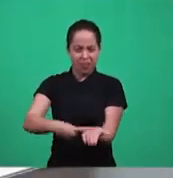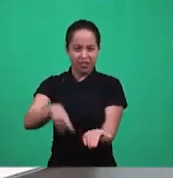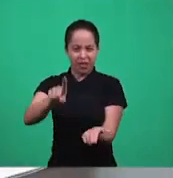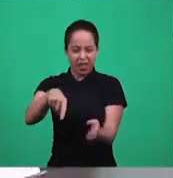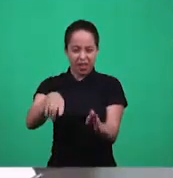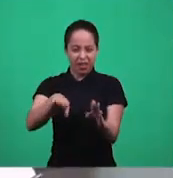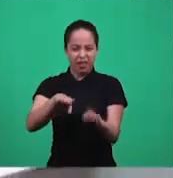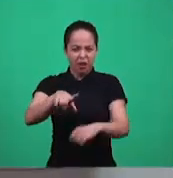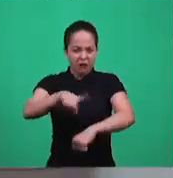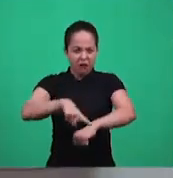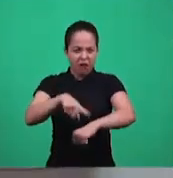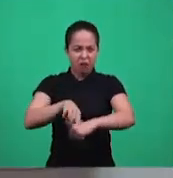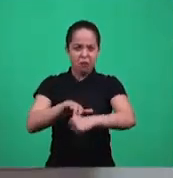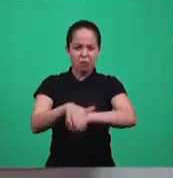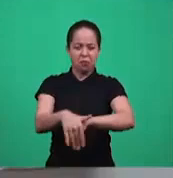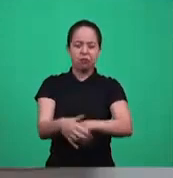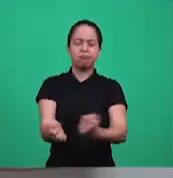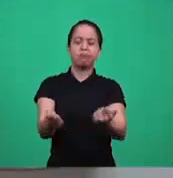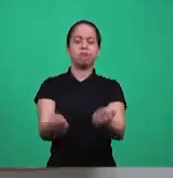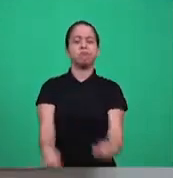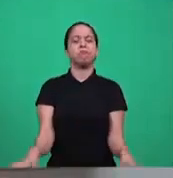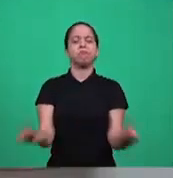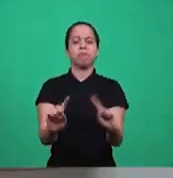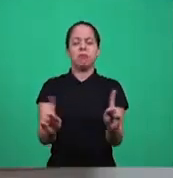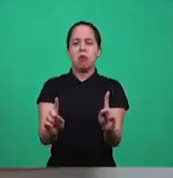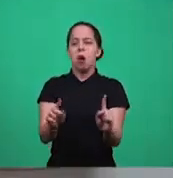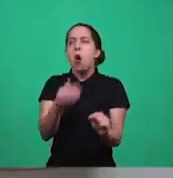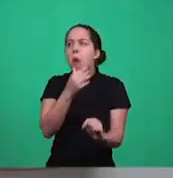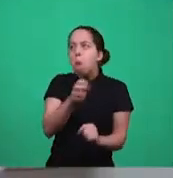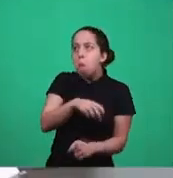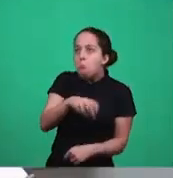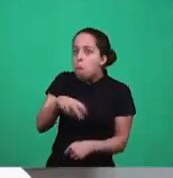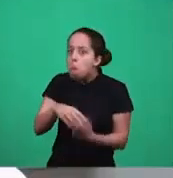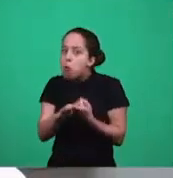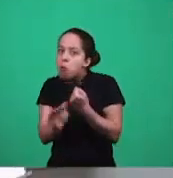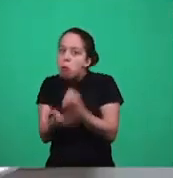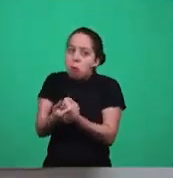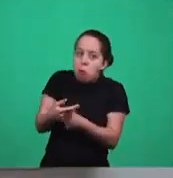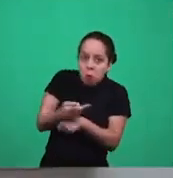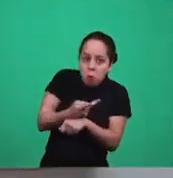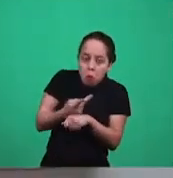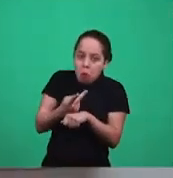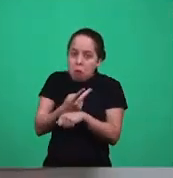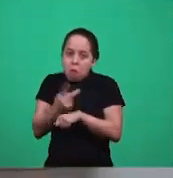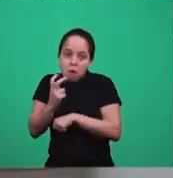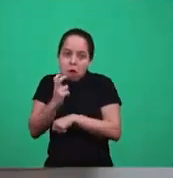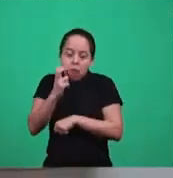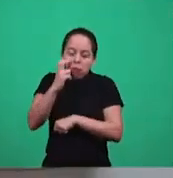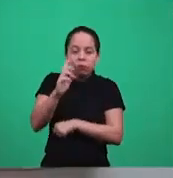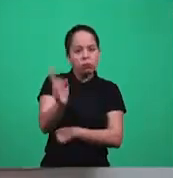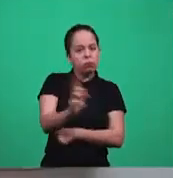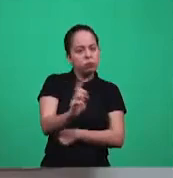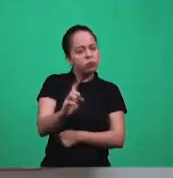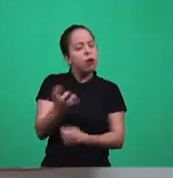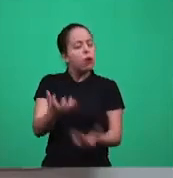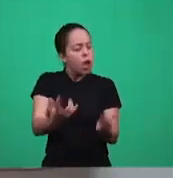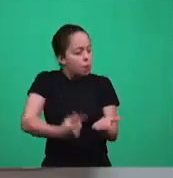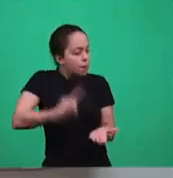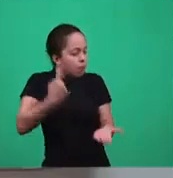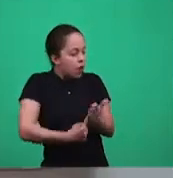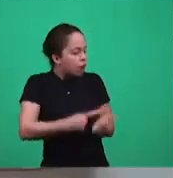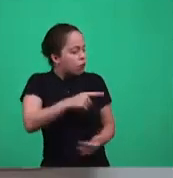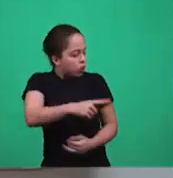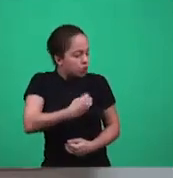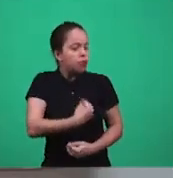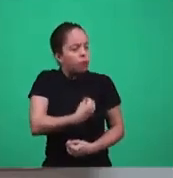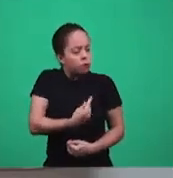was not something that had to be done hidden, that you had to be ashamed of. It was a pact of life,